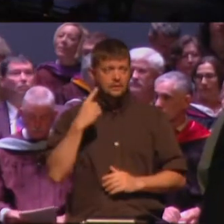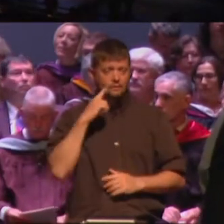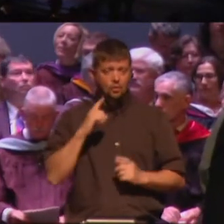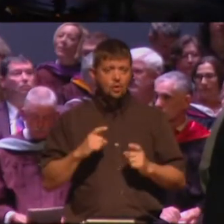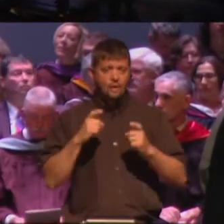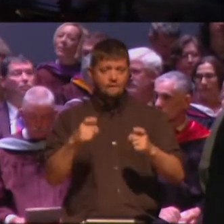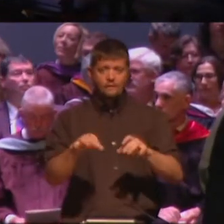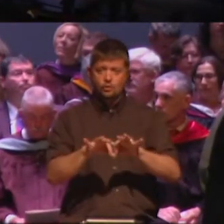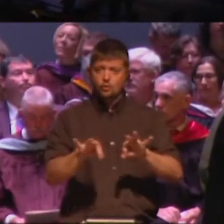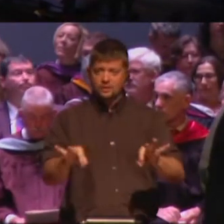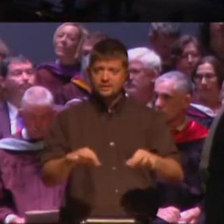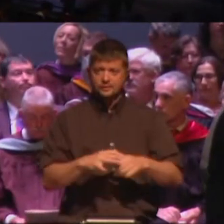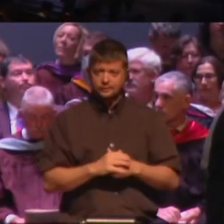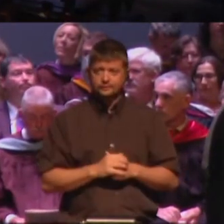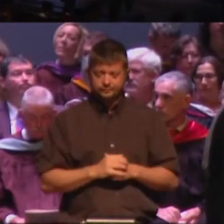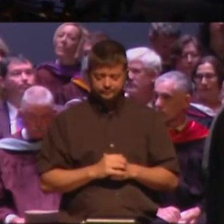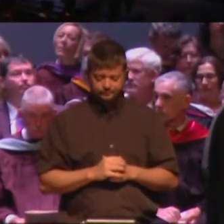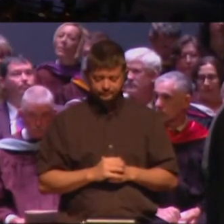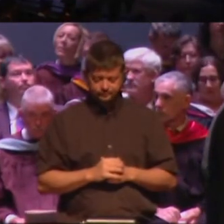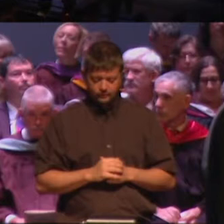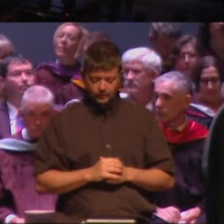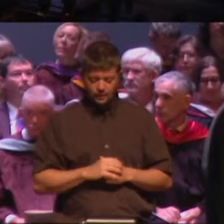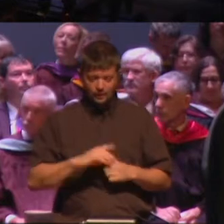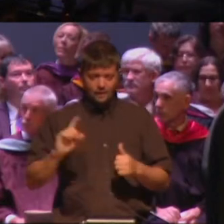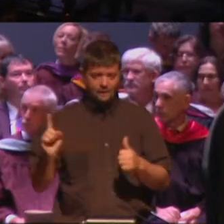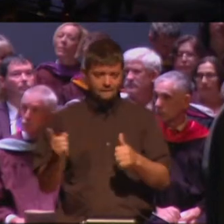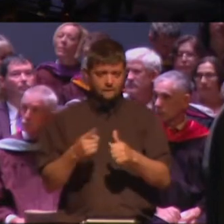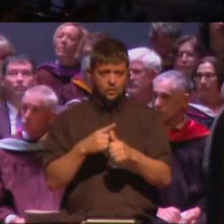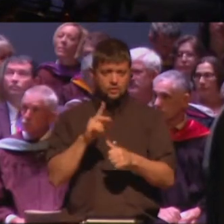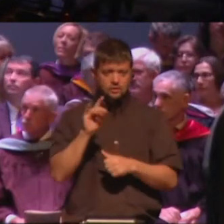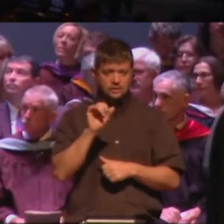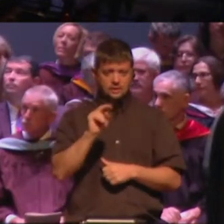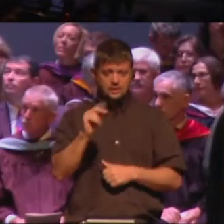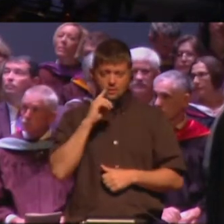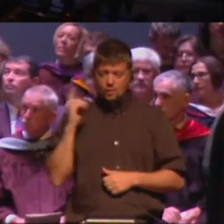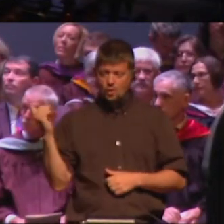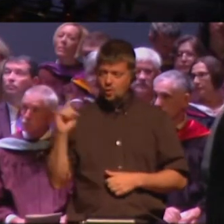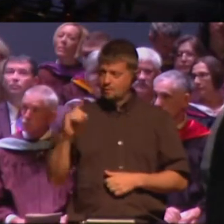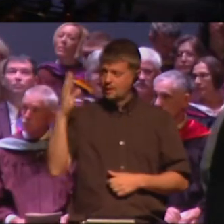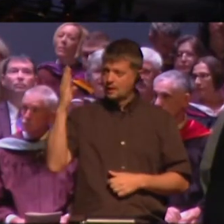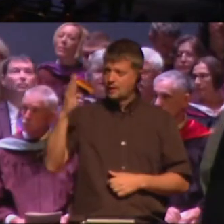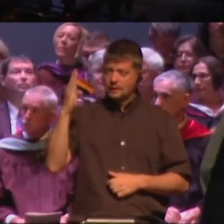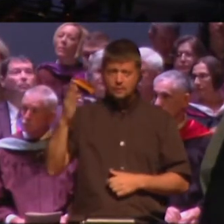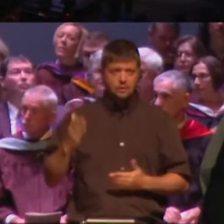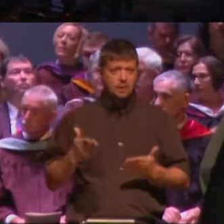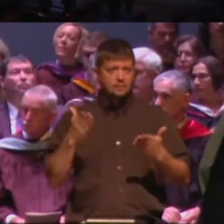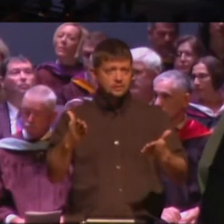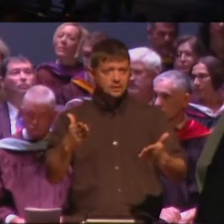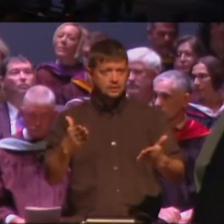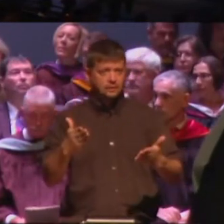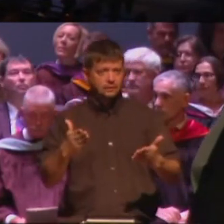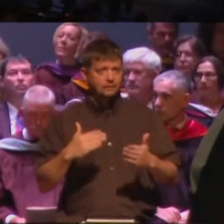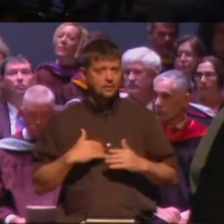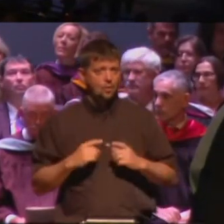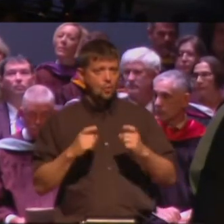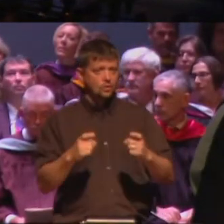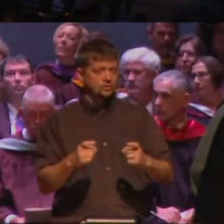conferring of degrees. Now the first of our deans will come to the lectern as we begin presenting our awards.